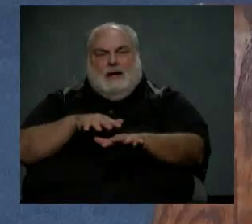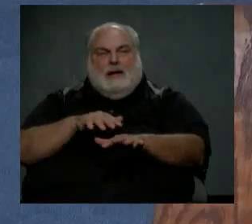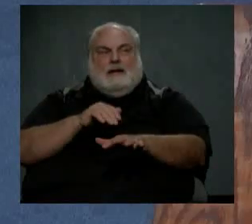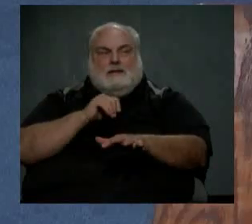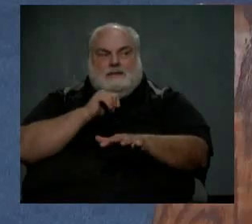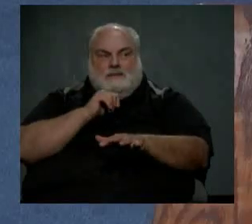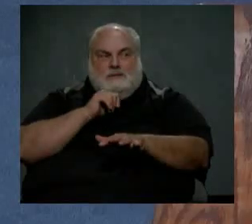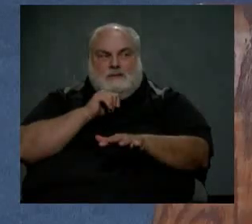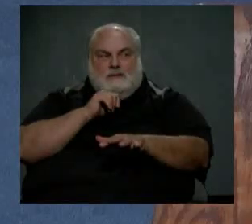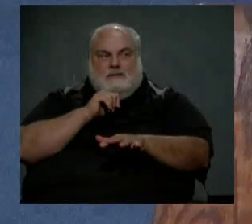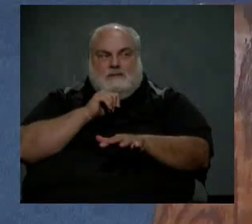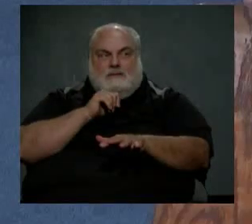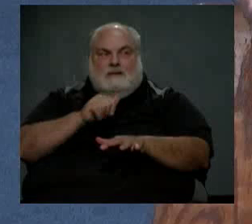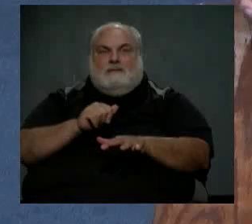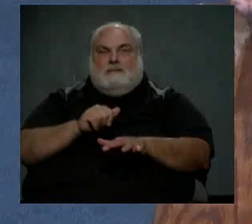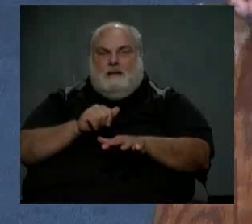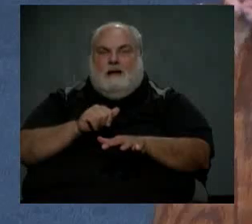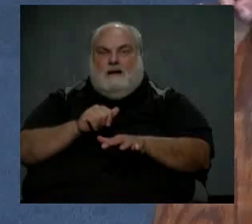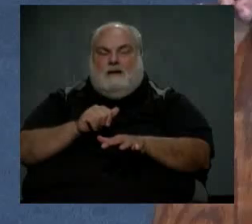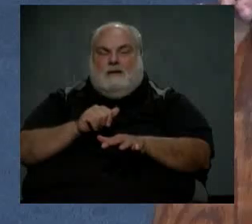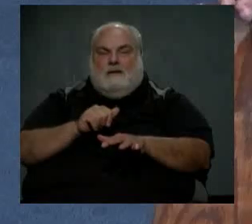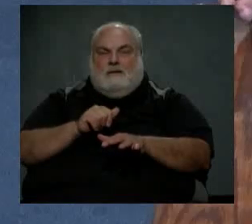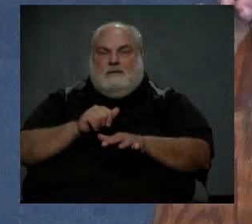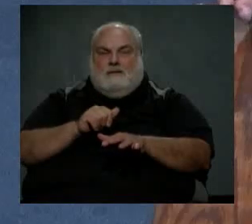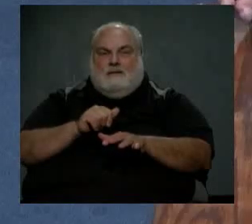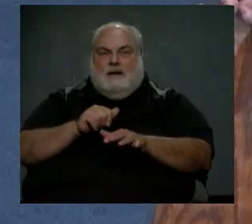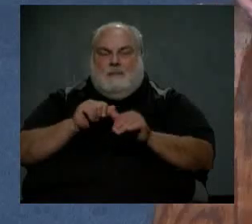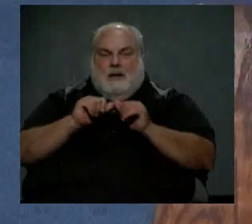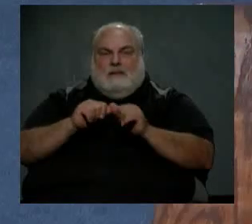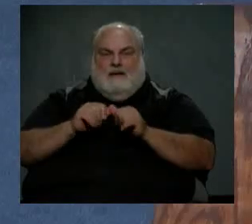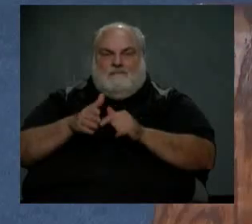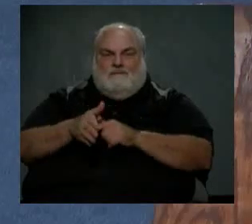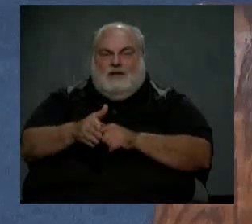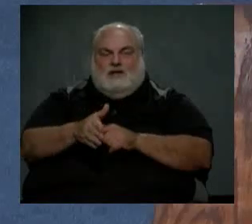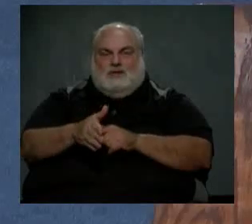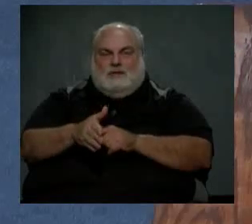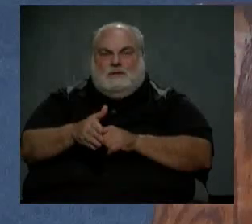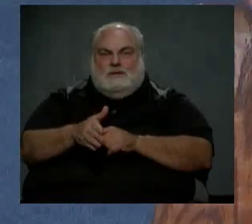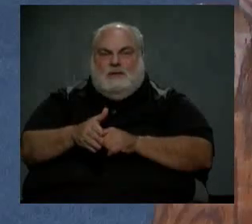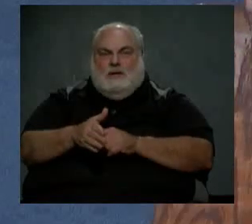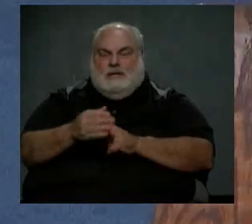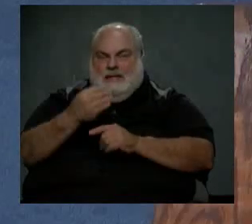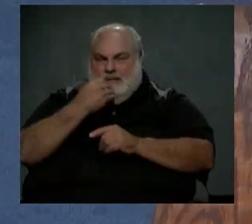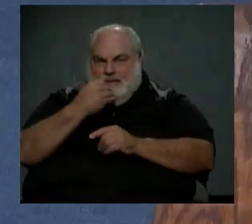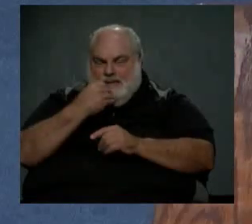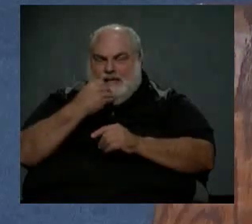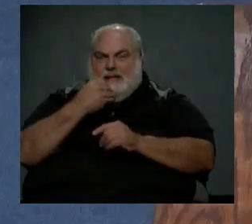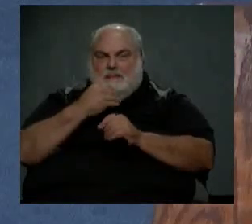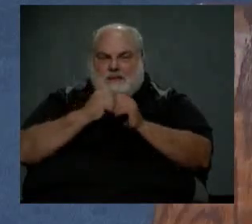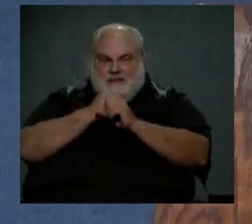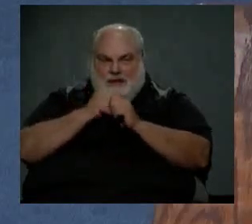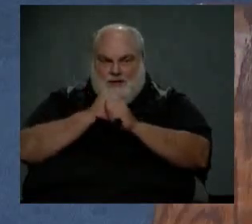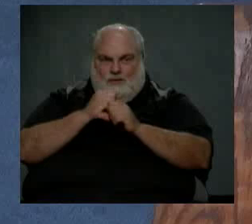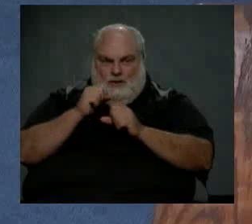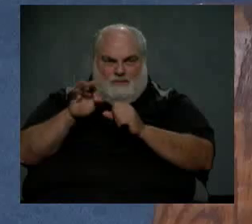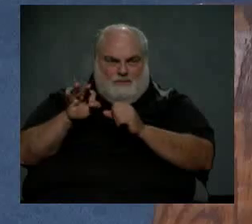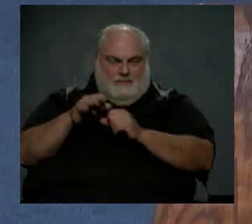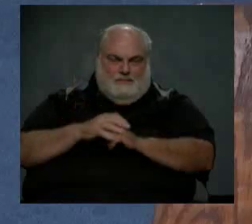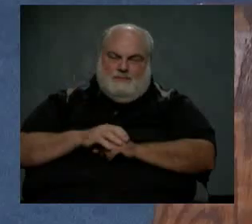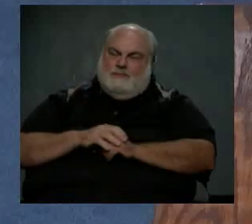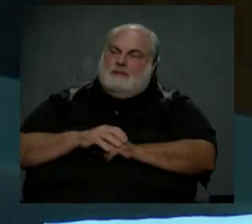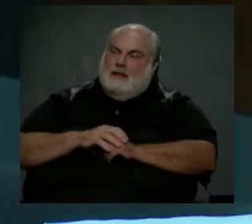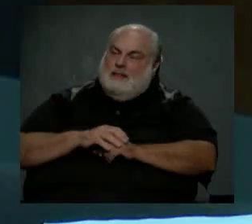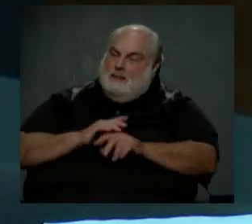that has enough depth to maintain fish and aquatic life that would keep the mosquito population down. I know lots of people out there like